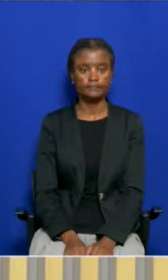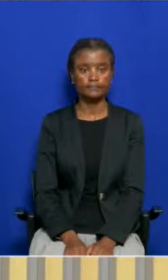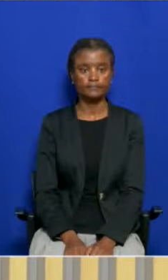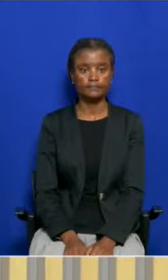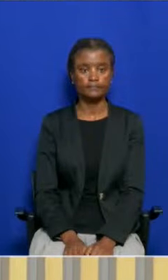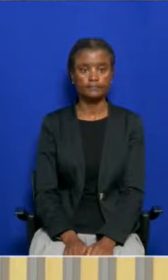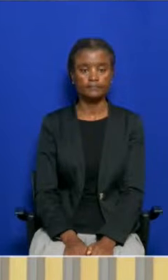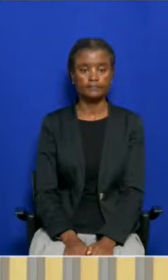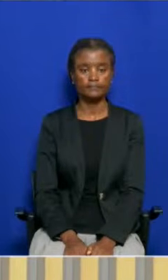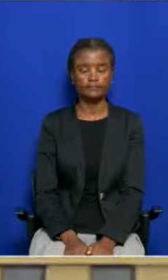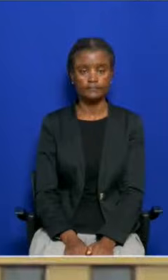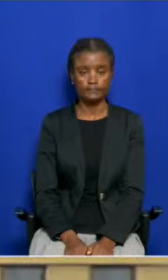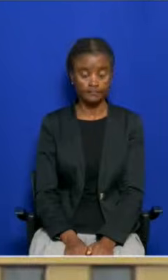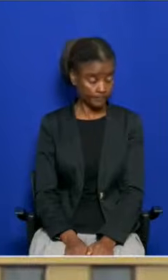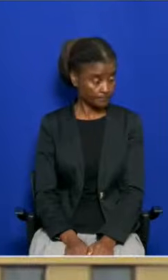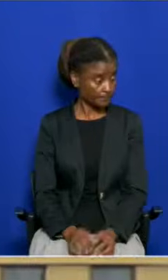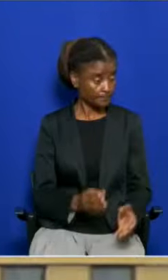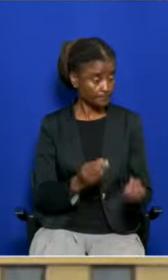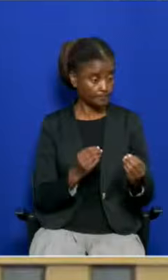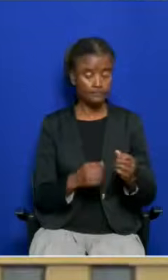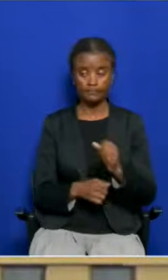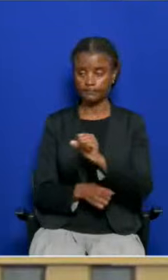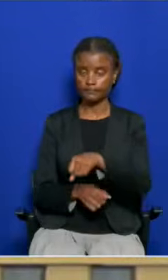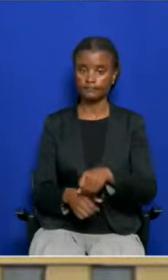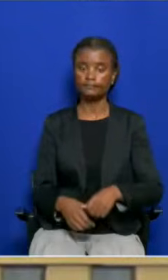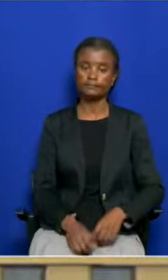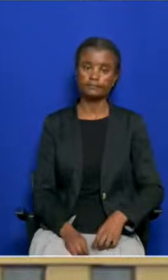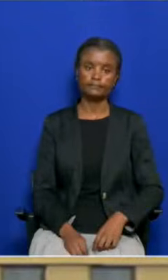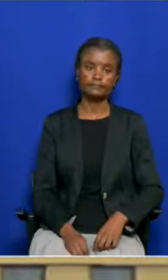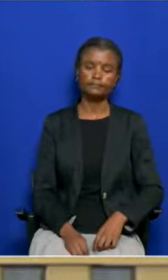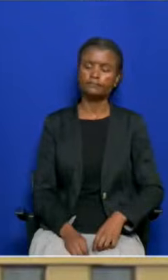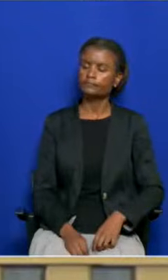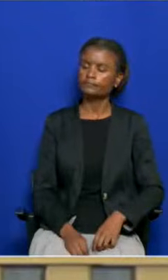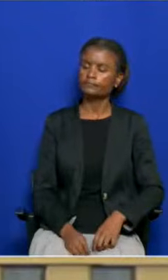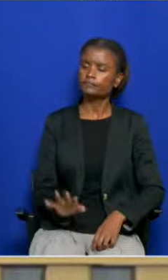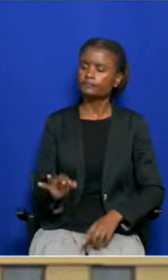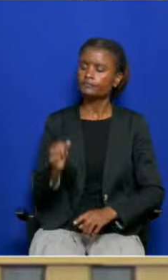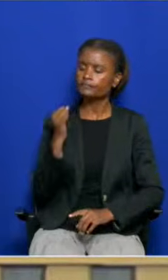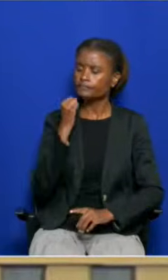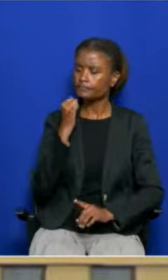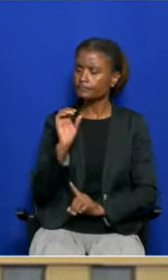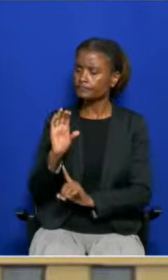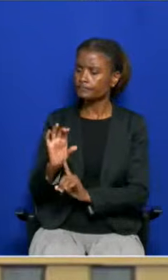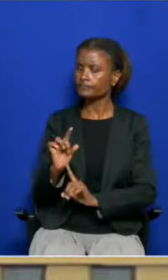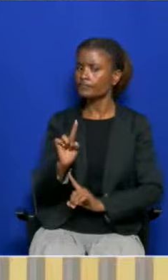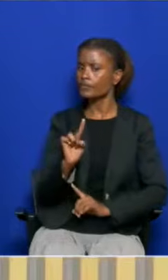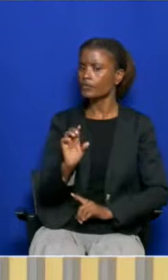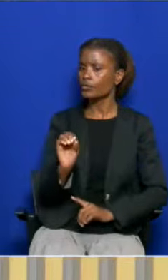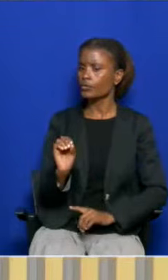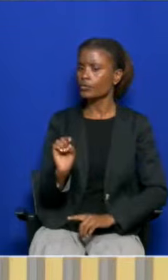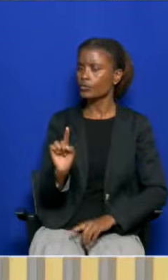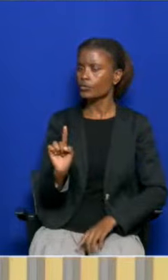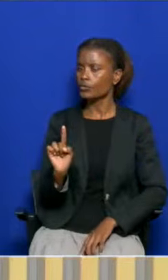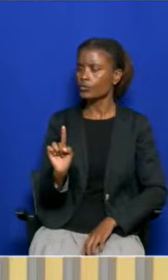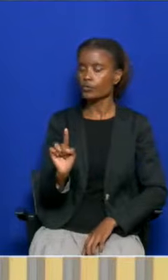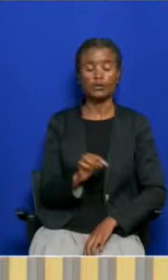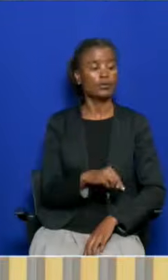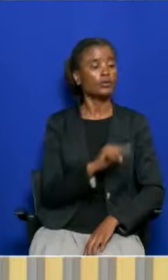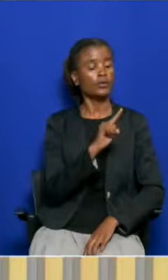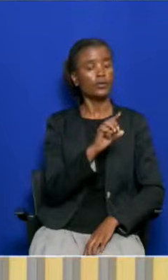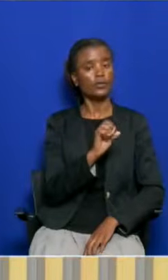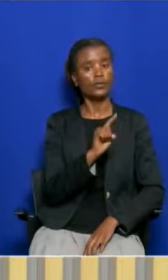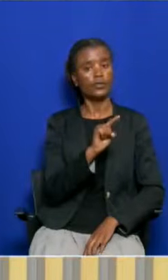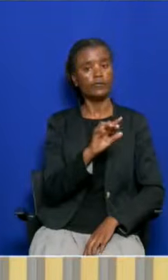Do you have it? Yes? 10 what, Mr. Chaskasan? 10? 15. Thank you.